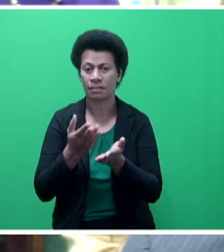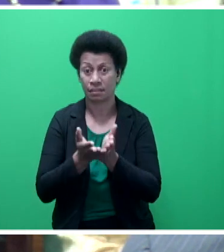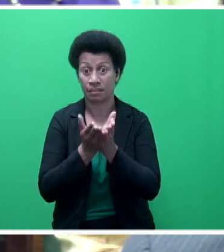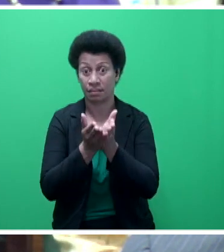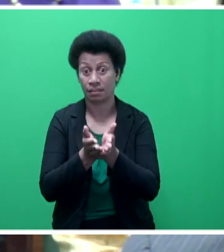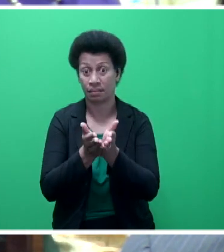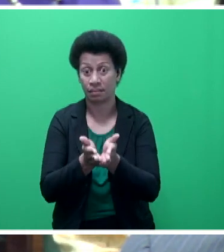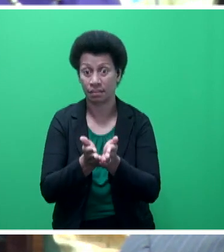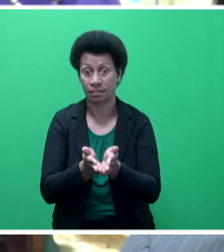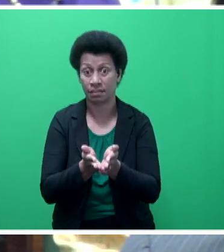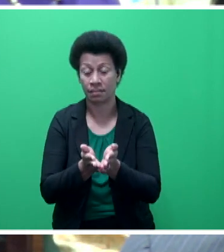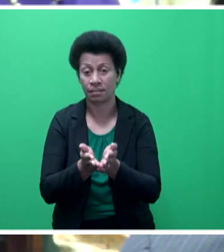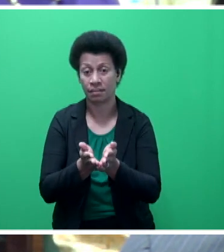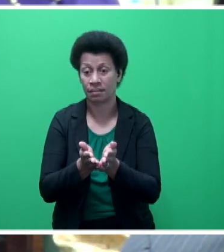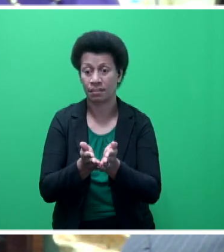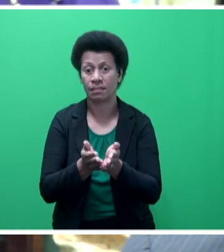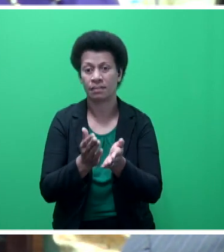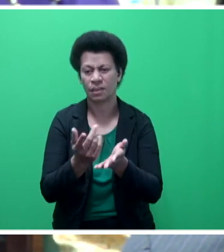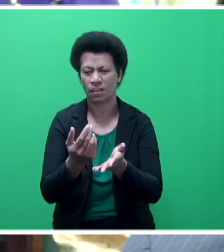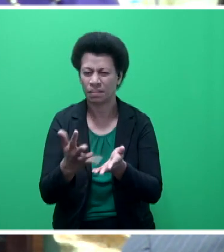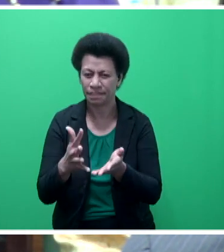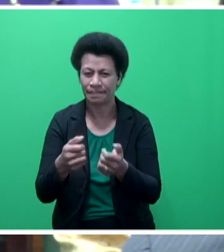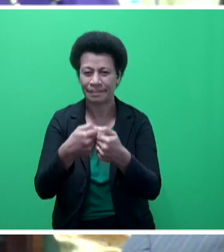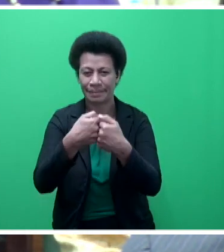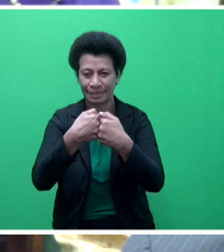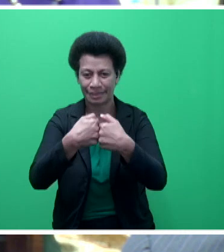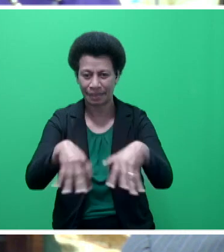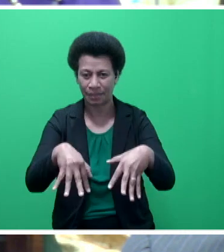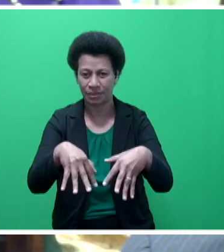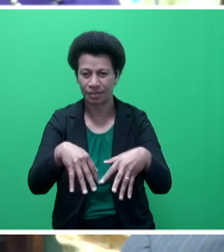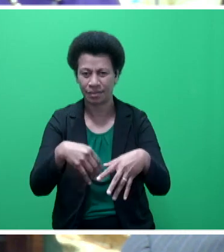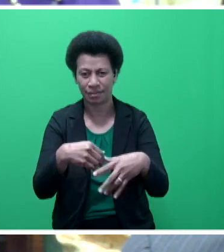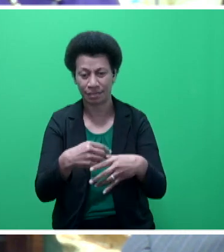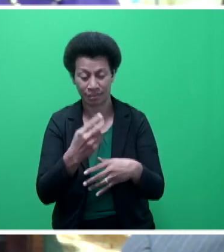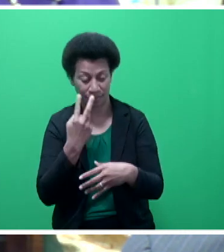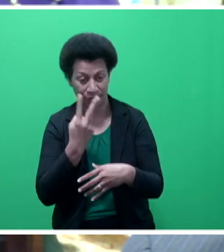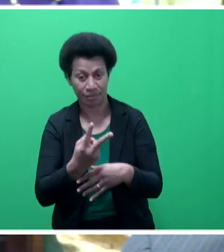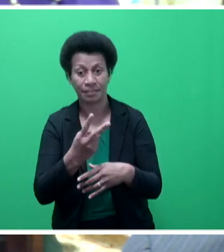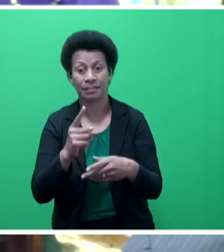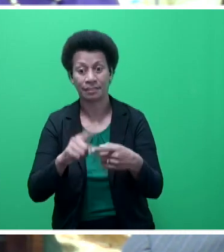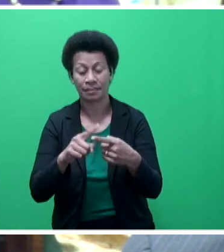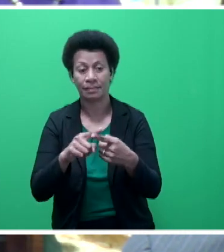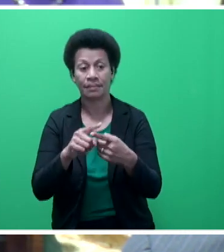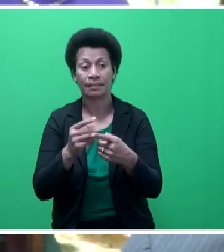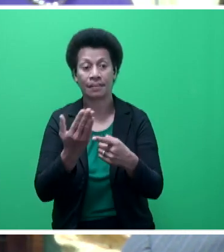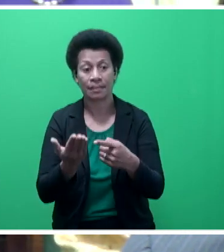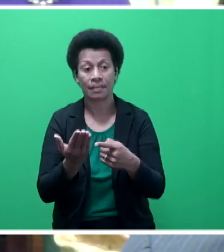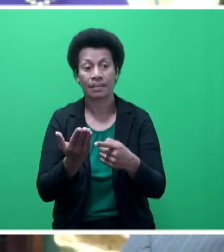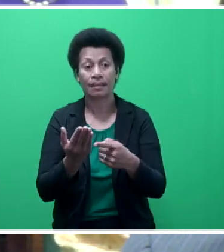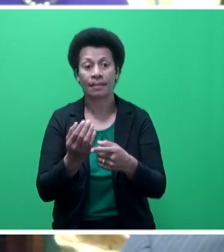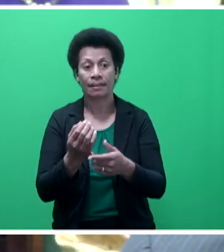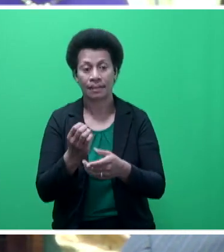any damage being caused, visibly. Environment has not alerted us to any